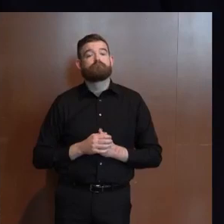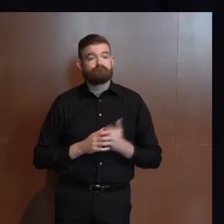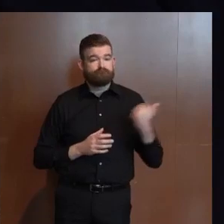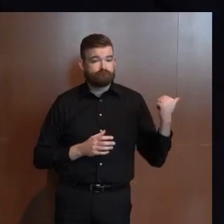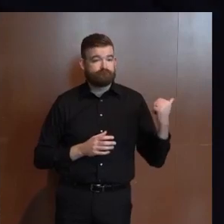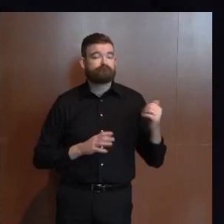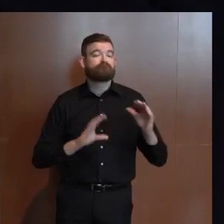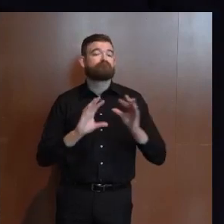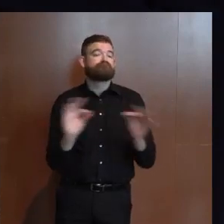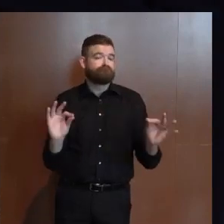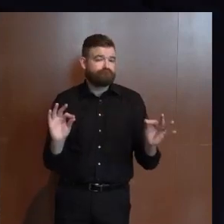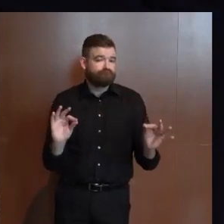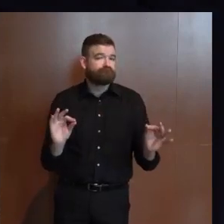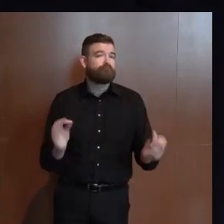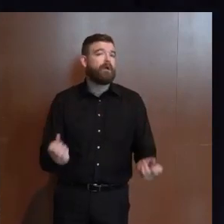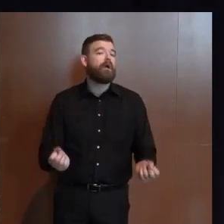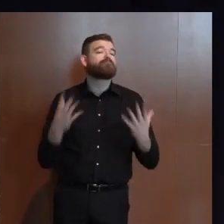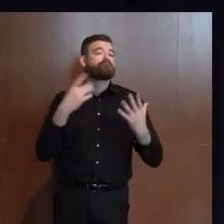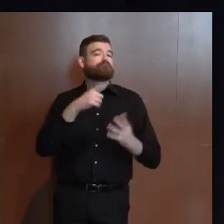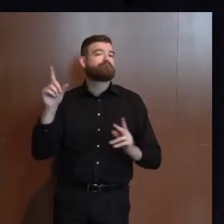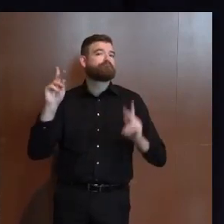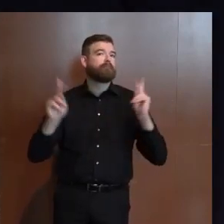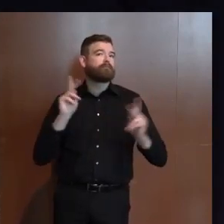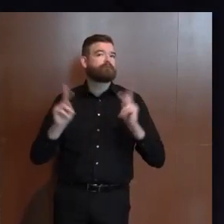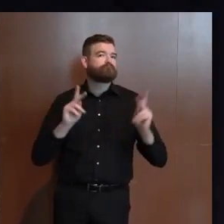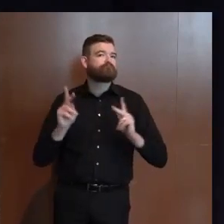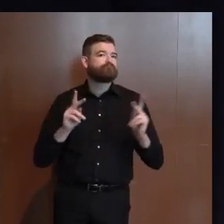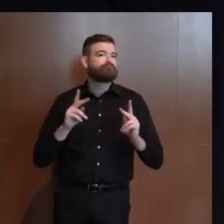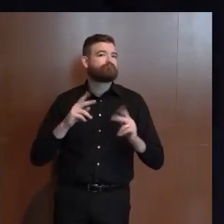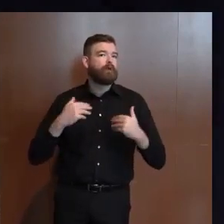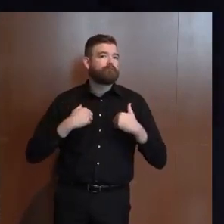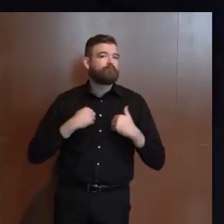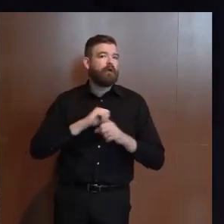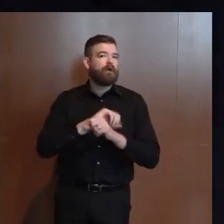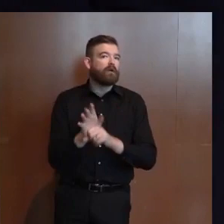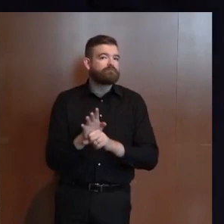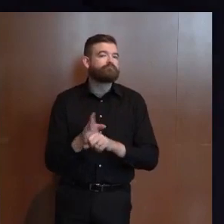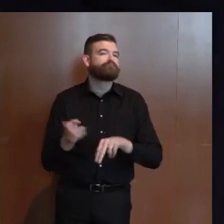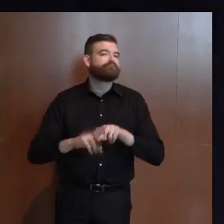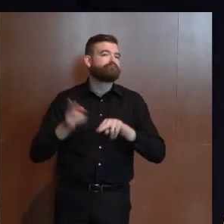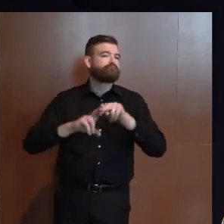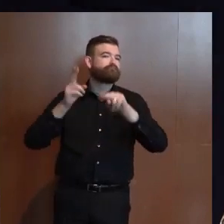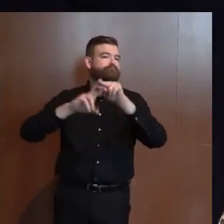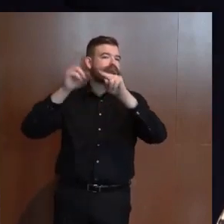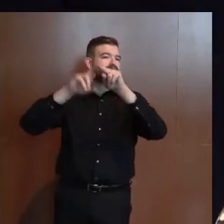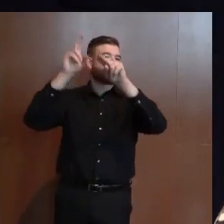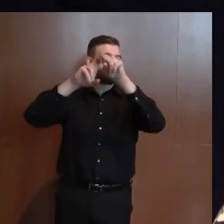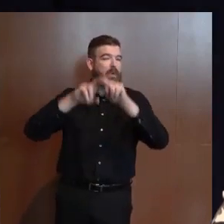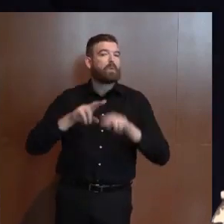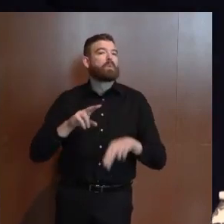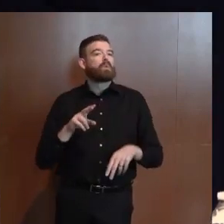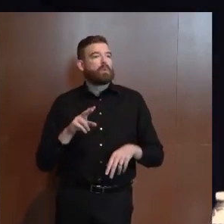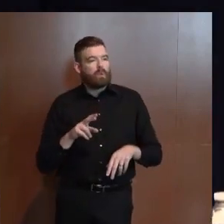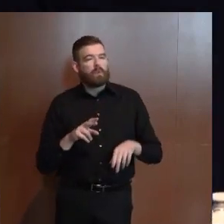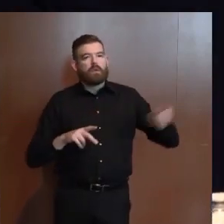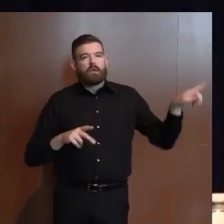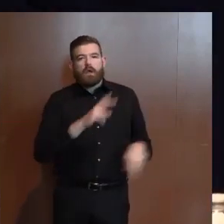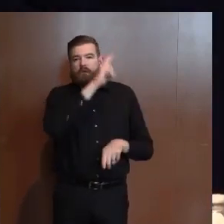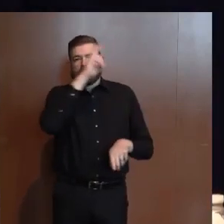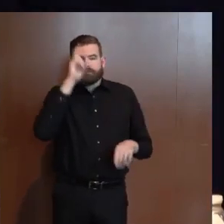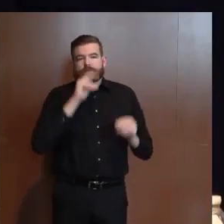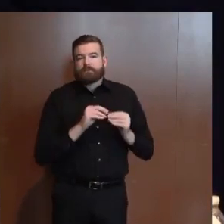are increasing in our state, we're seeing an increasing demand on our healthcare system. We predicted a